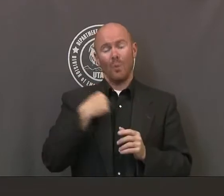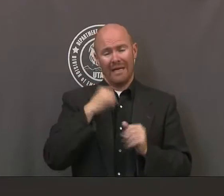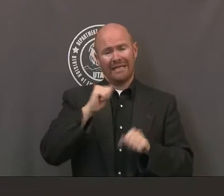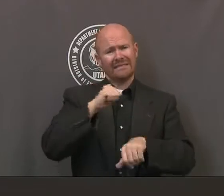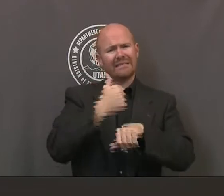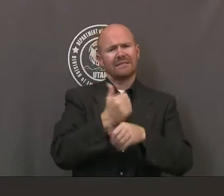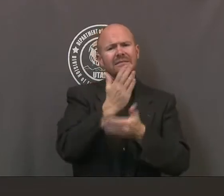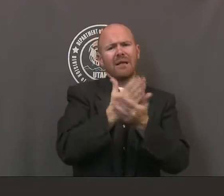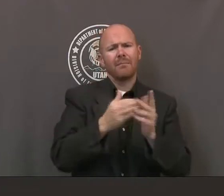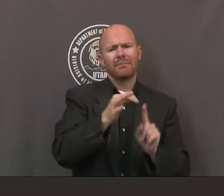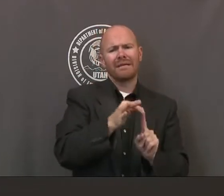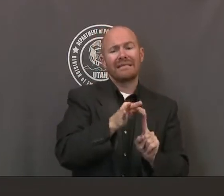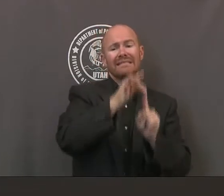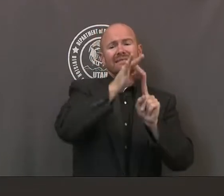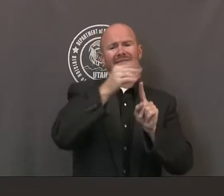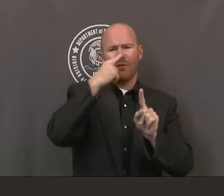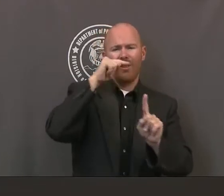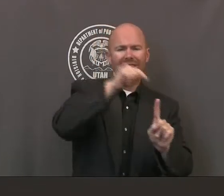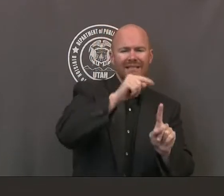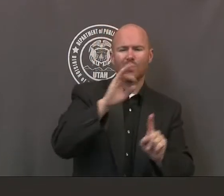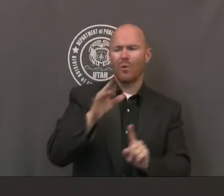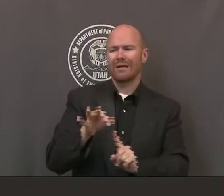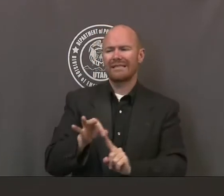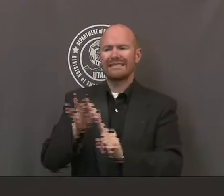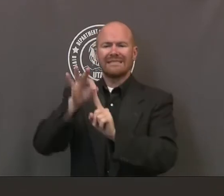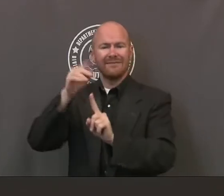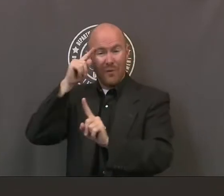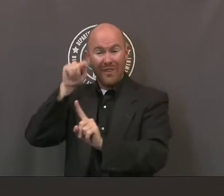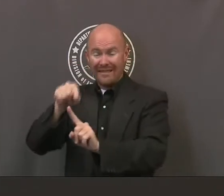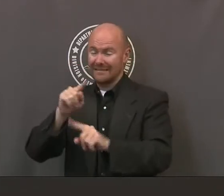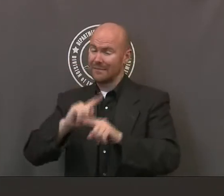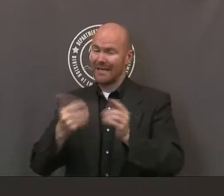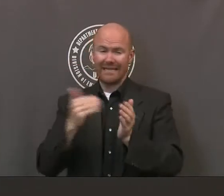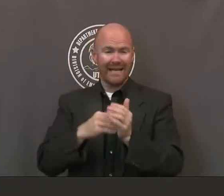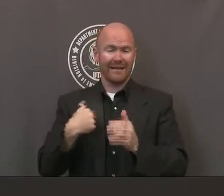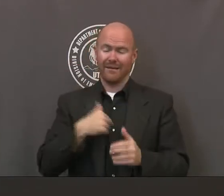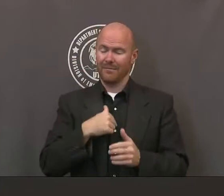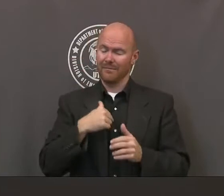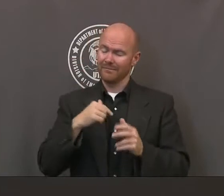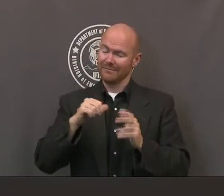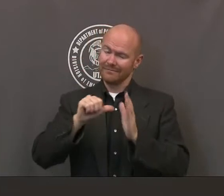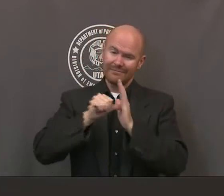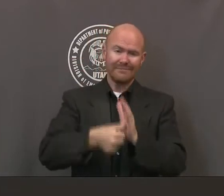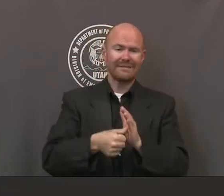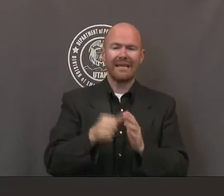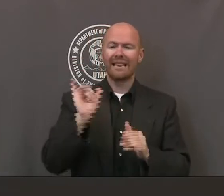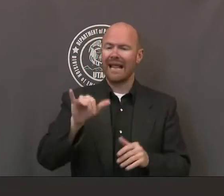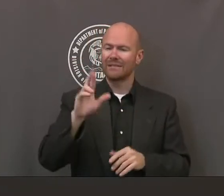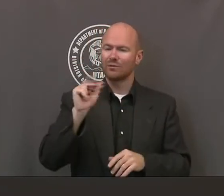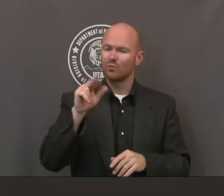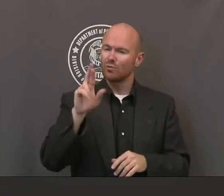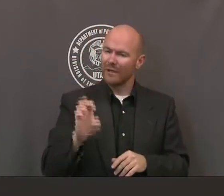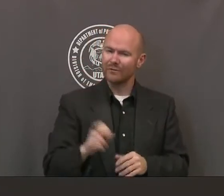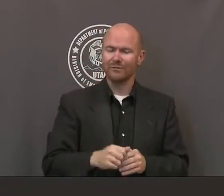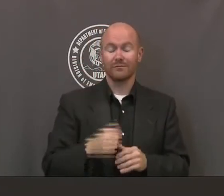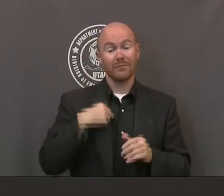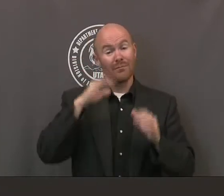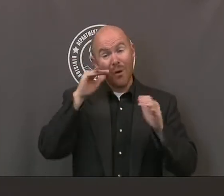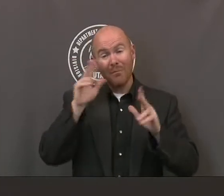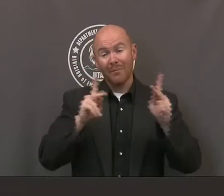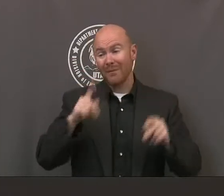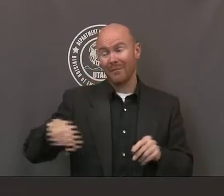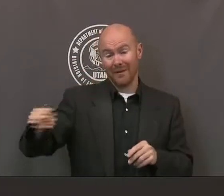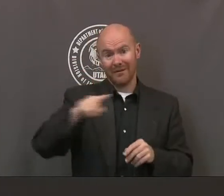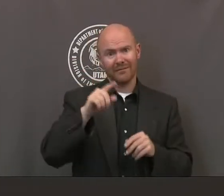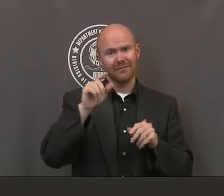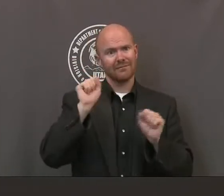are strongly discouraged. We encourage good judgment to be used in these discretions because venues can be successful